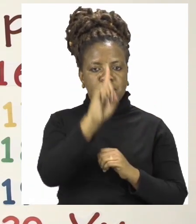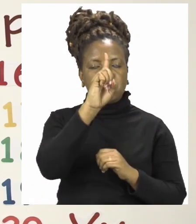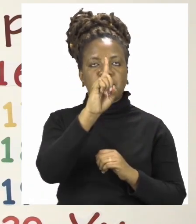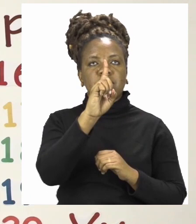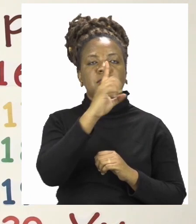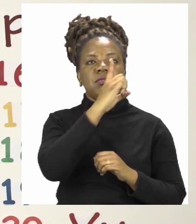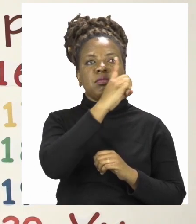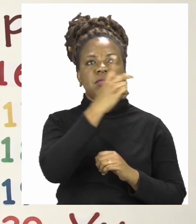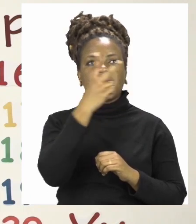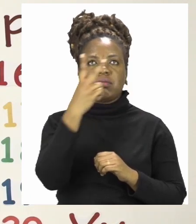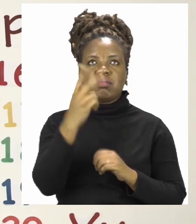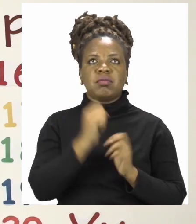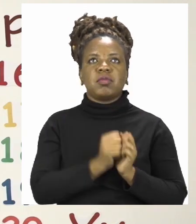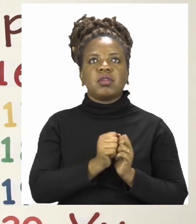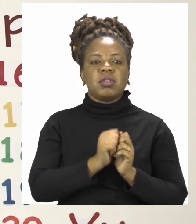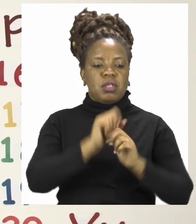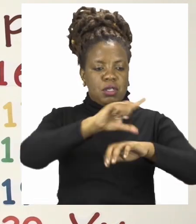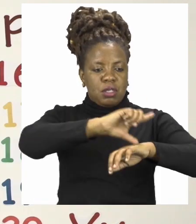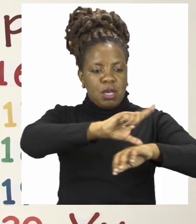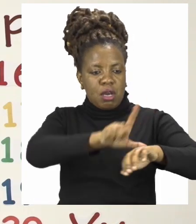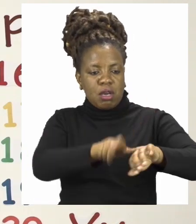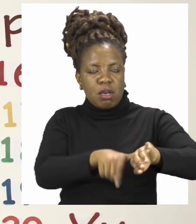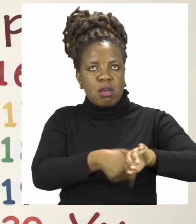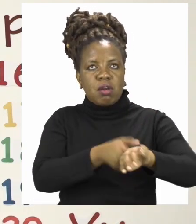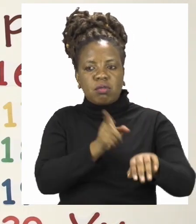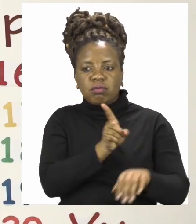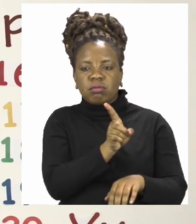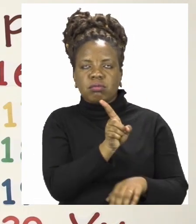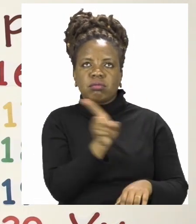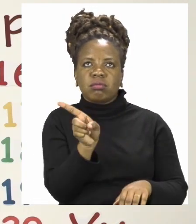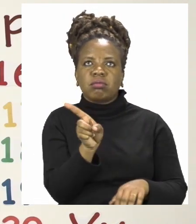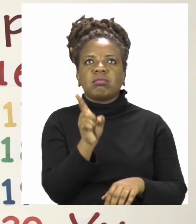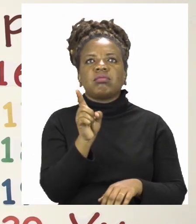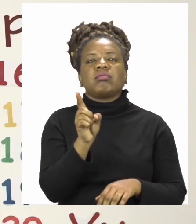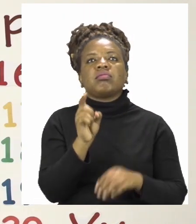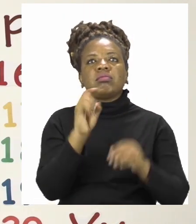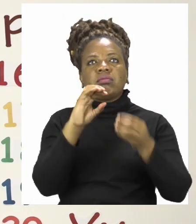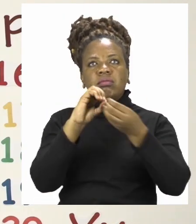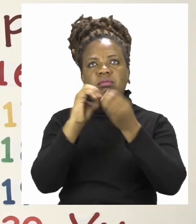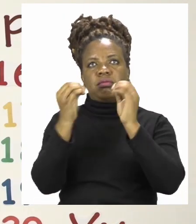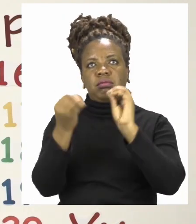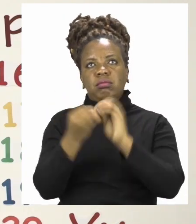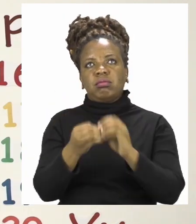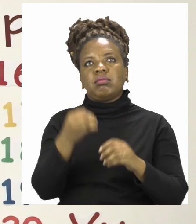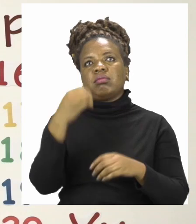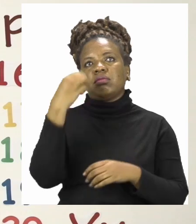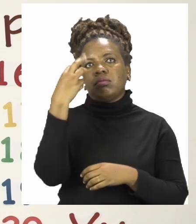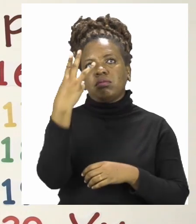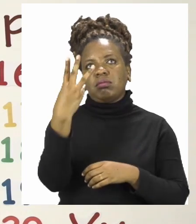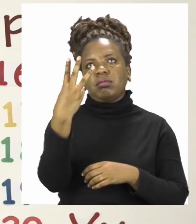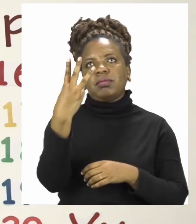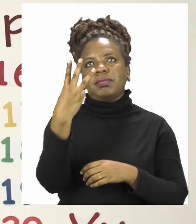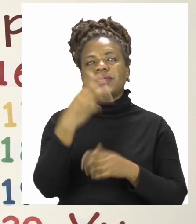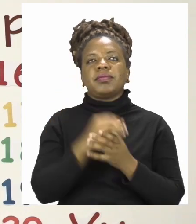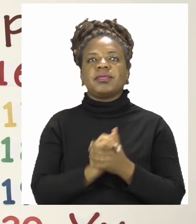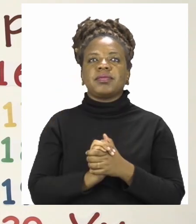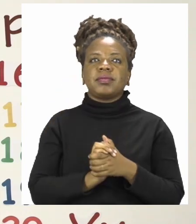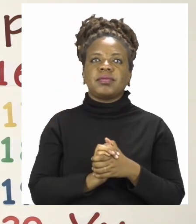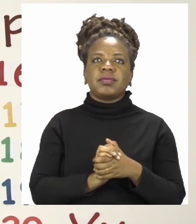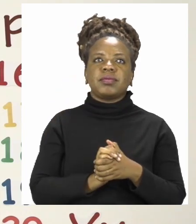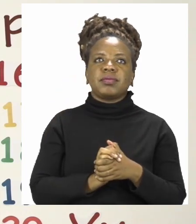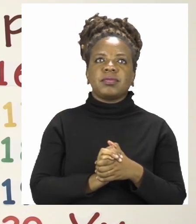hour hand is pointing to a number. So we say 3 o'clock. Now pay